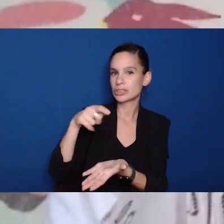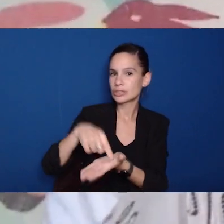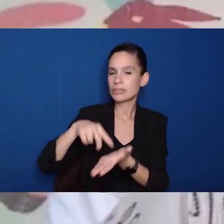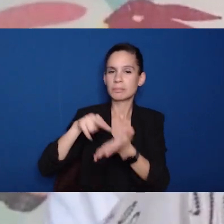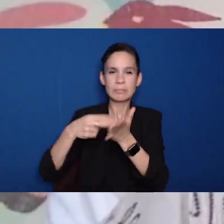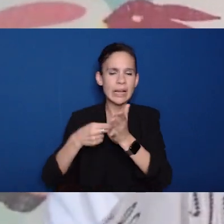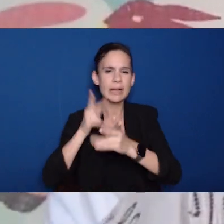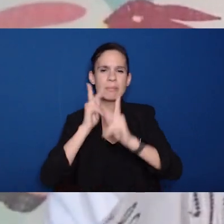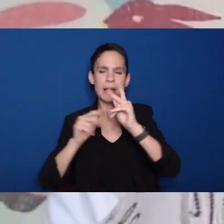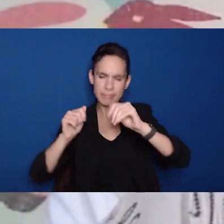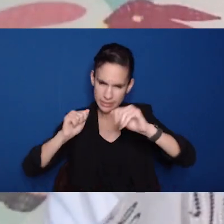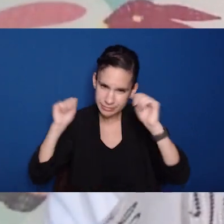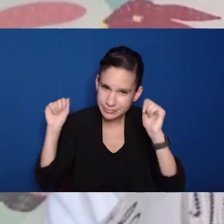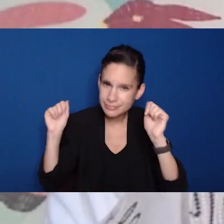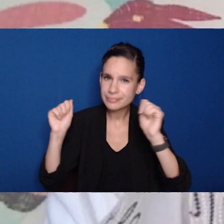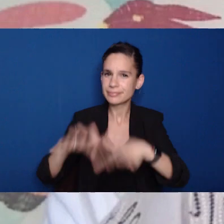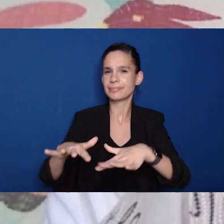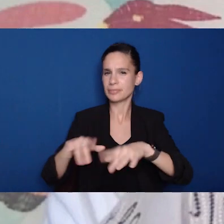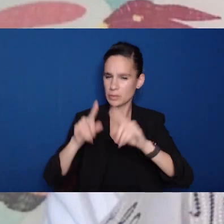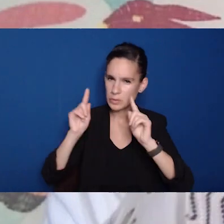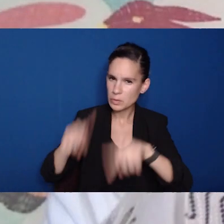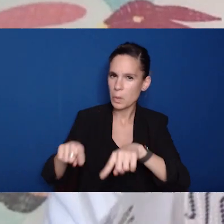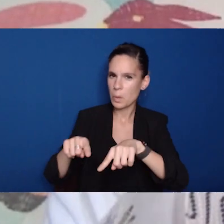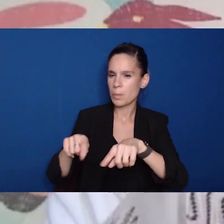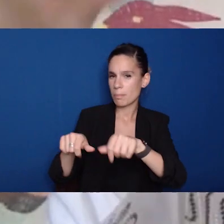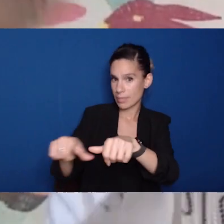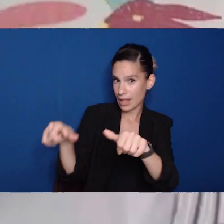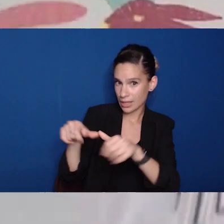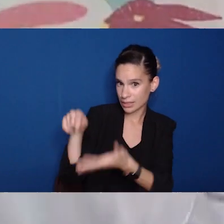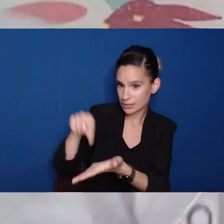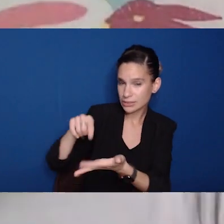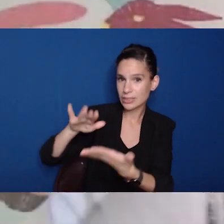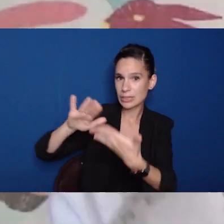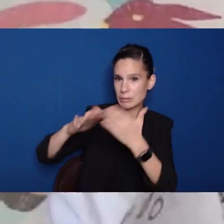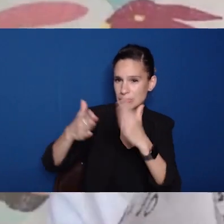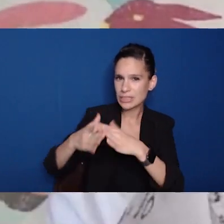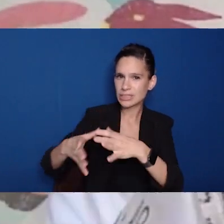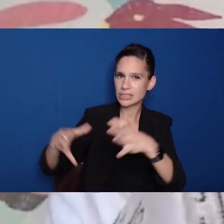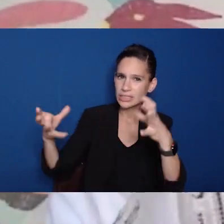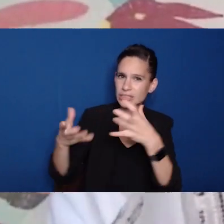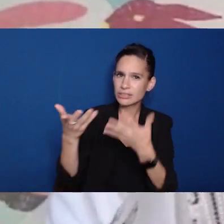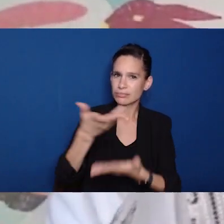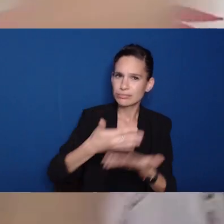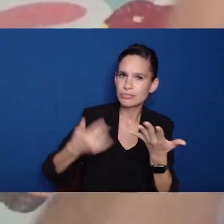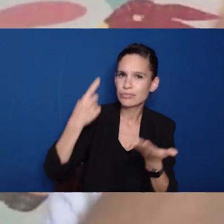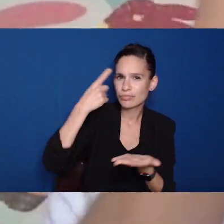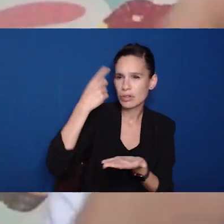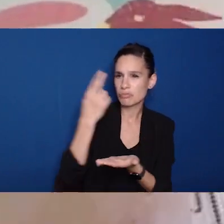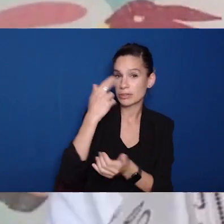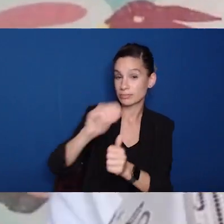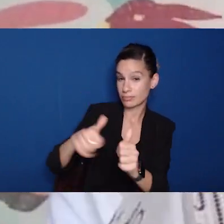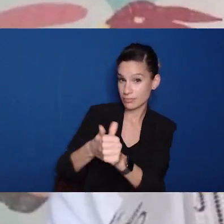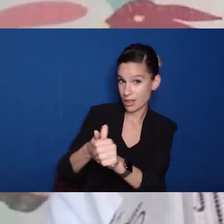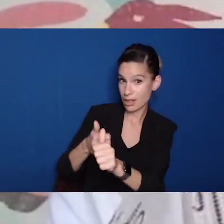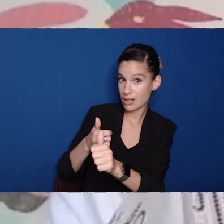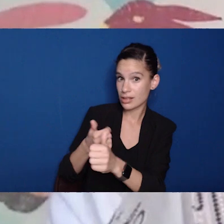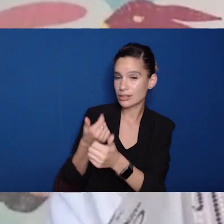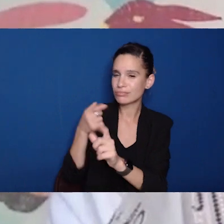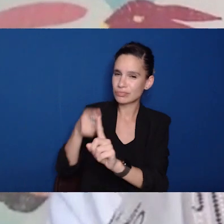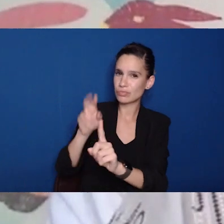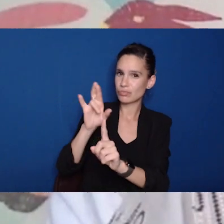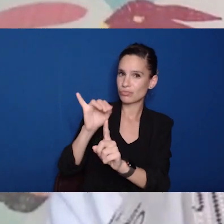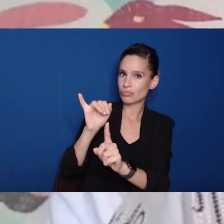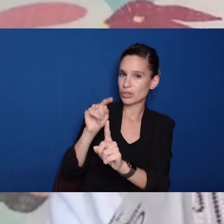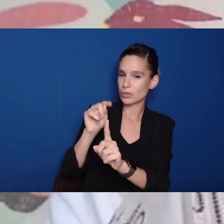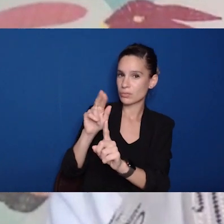idea of people being in community for pilgrimage and for ritual, I really do think that's coming back, because I think